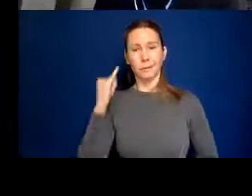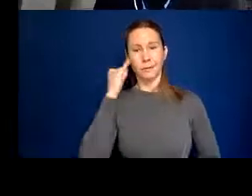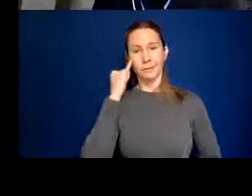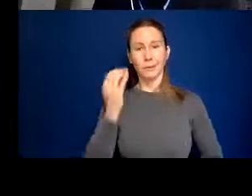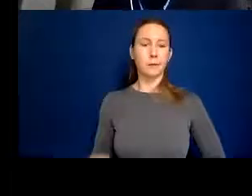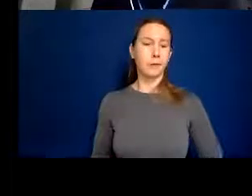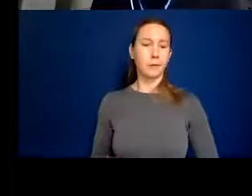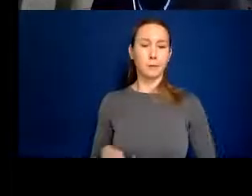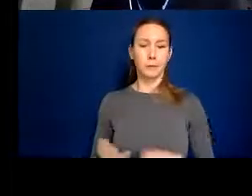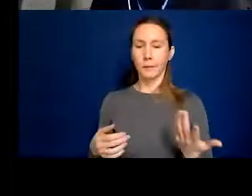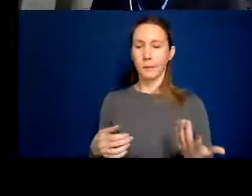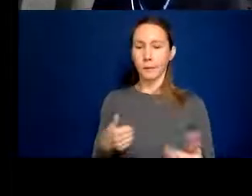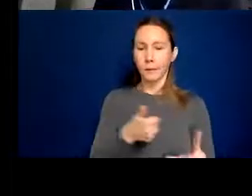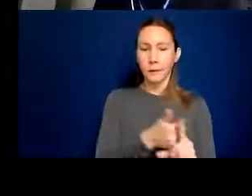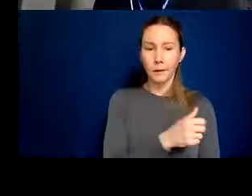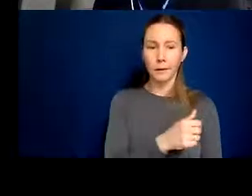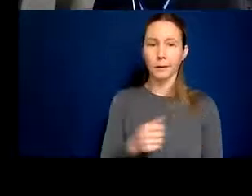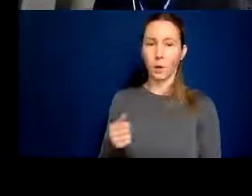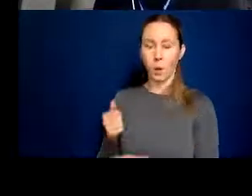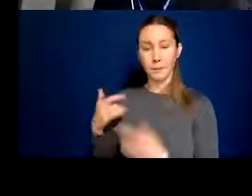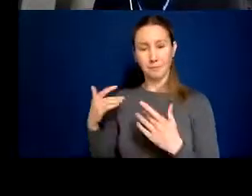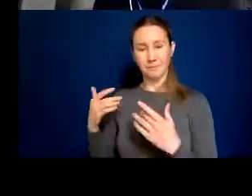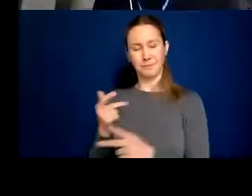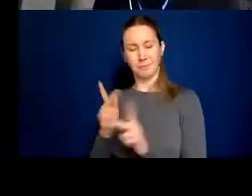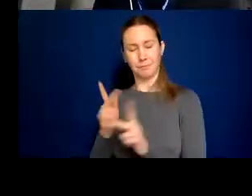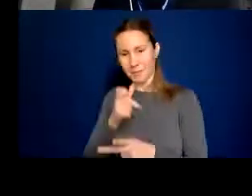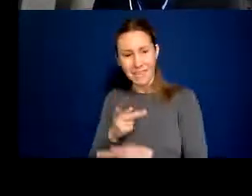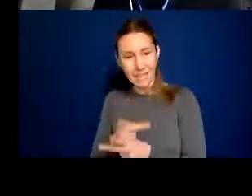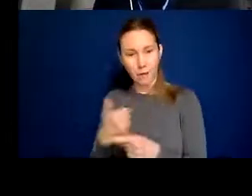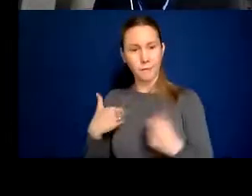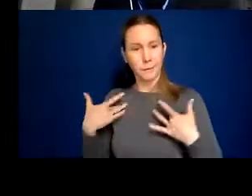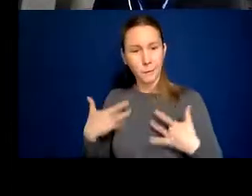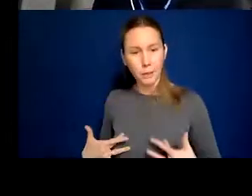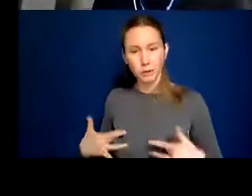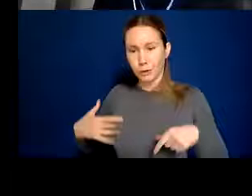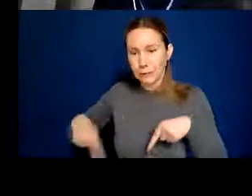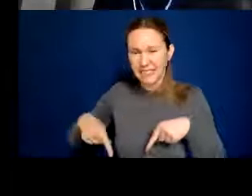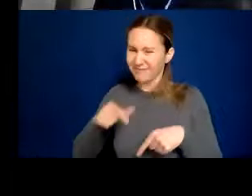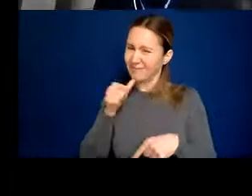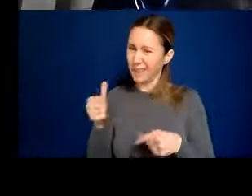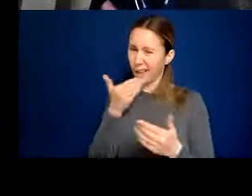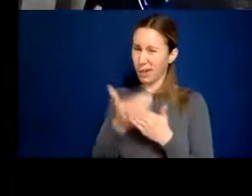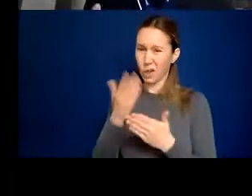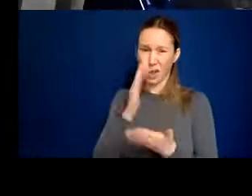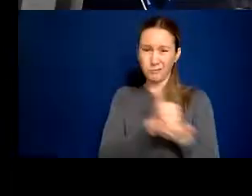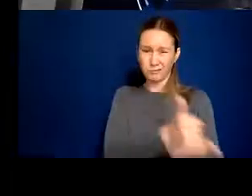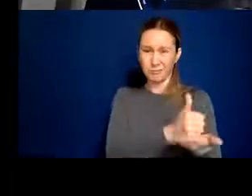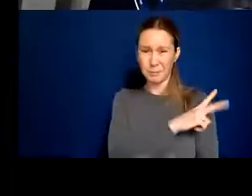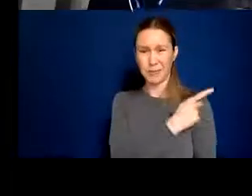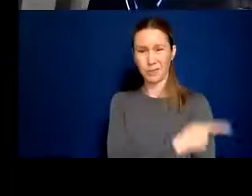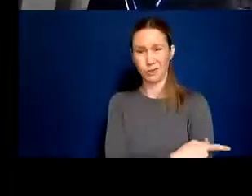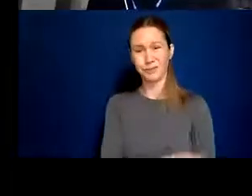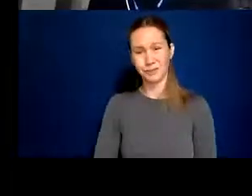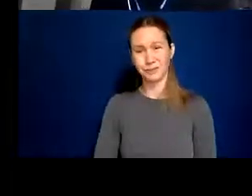or pessimism in a caregiver are not good for the patient, and may be